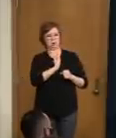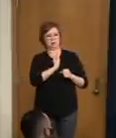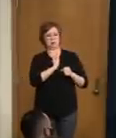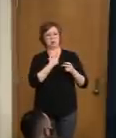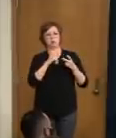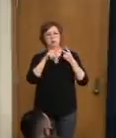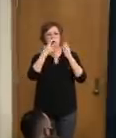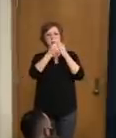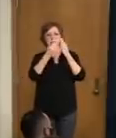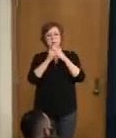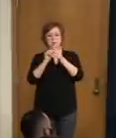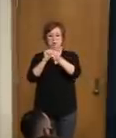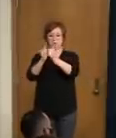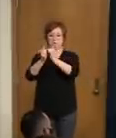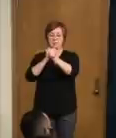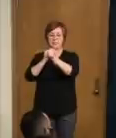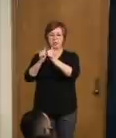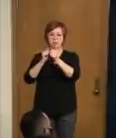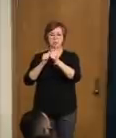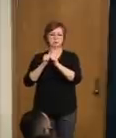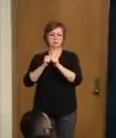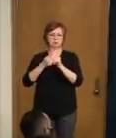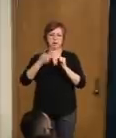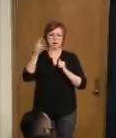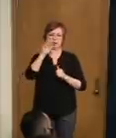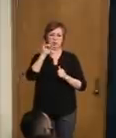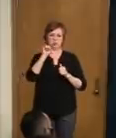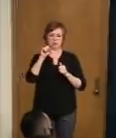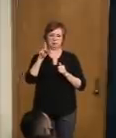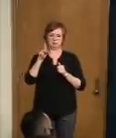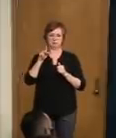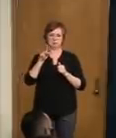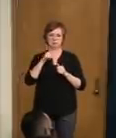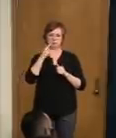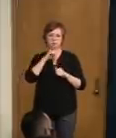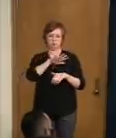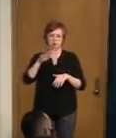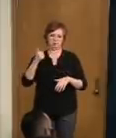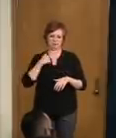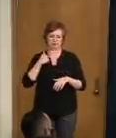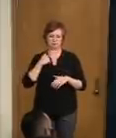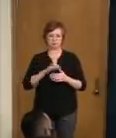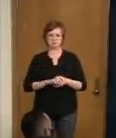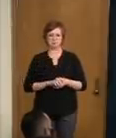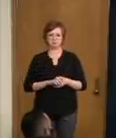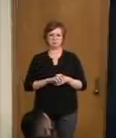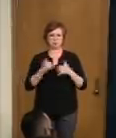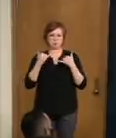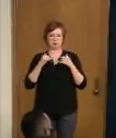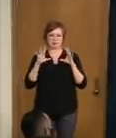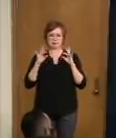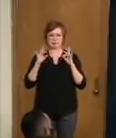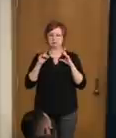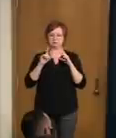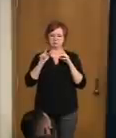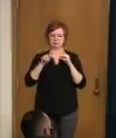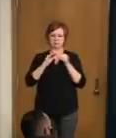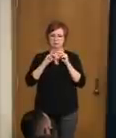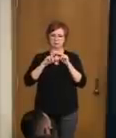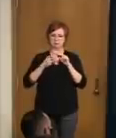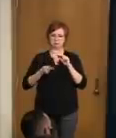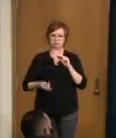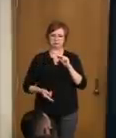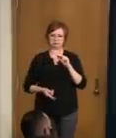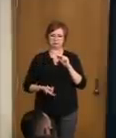Competitive play at this point is high risk, not just in Saskatchewan, but throughout Canada. We really need to see our numbers come down before that can cautiously